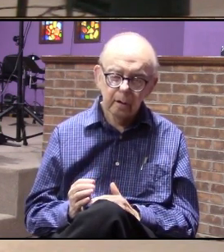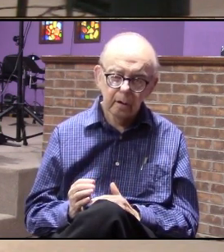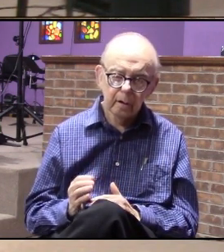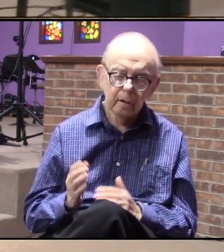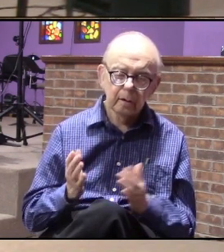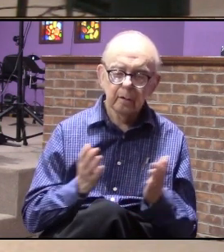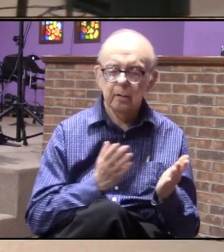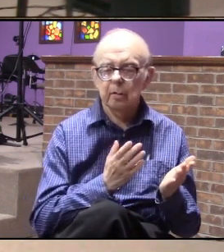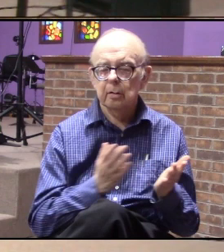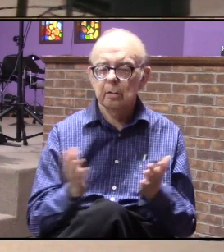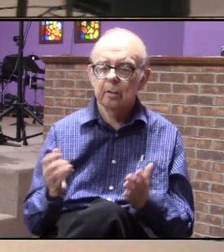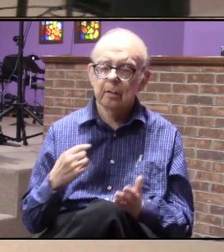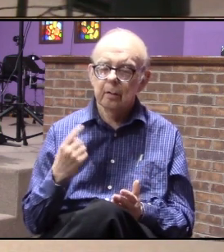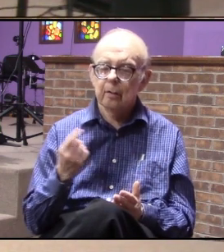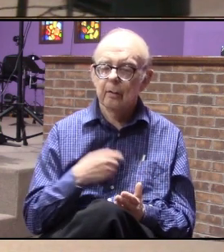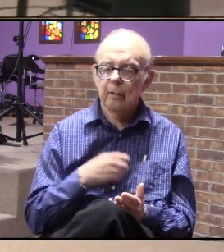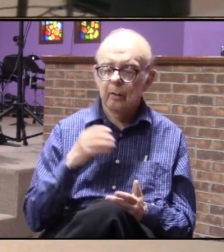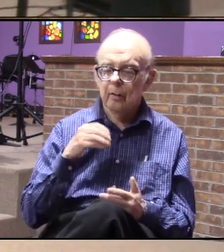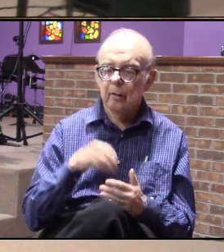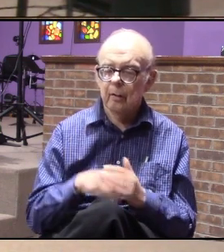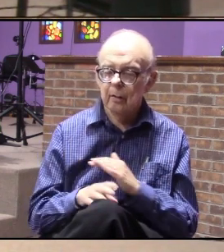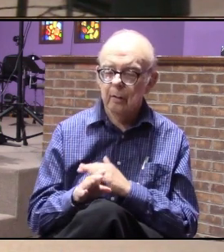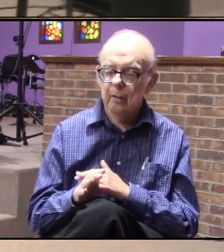bringing us not just into a